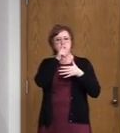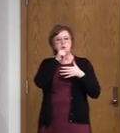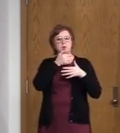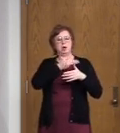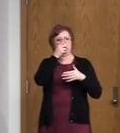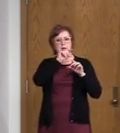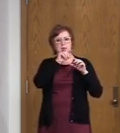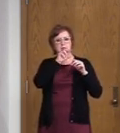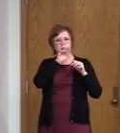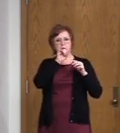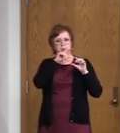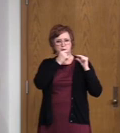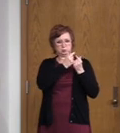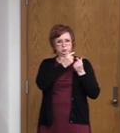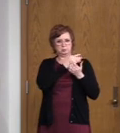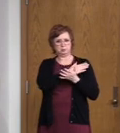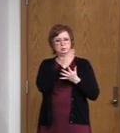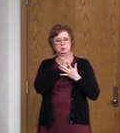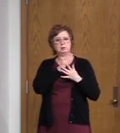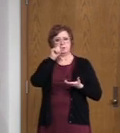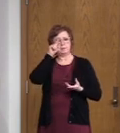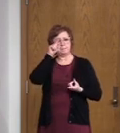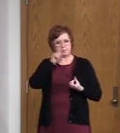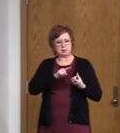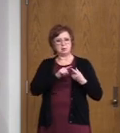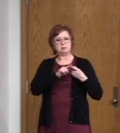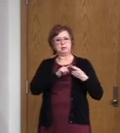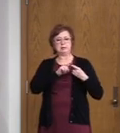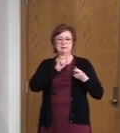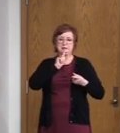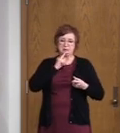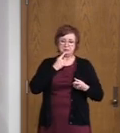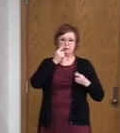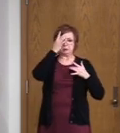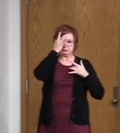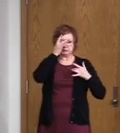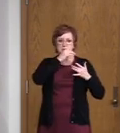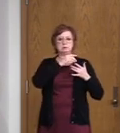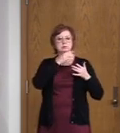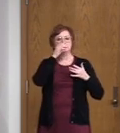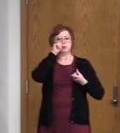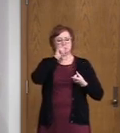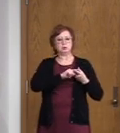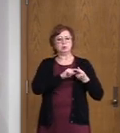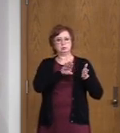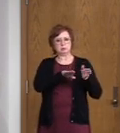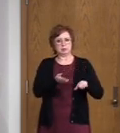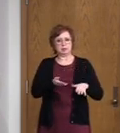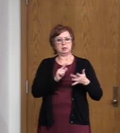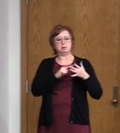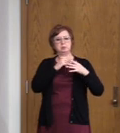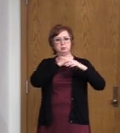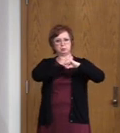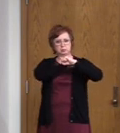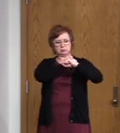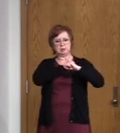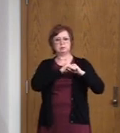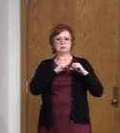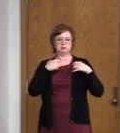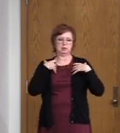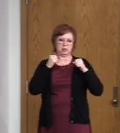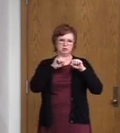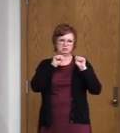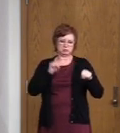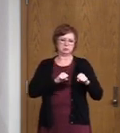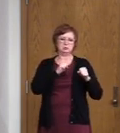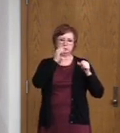and vulnerable, minimize serious illness and death, protect the capacity of our healthcare system, minimize the spread of